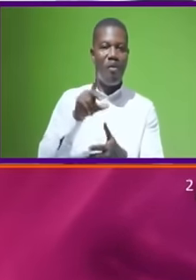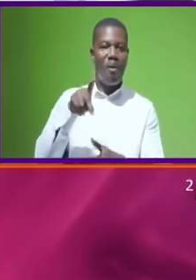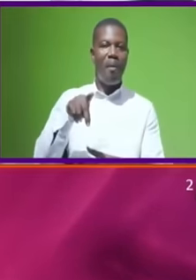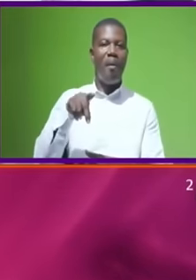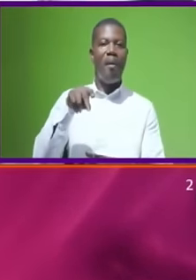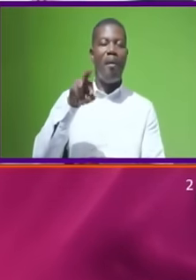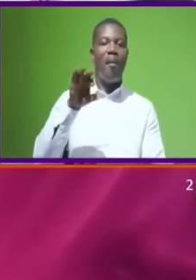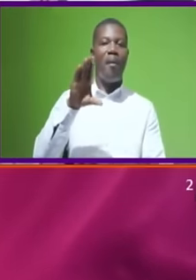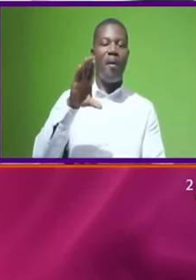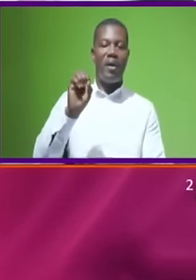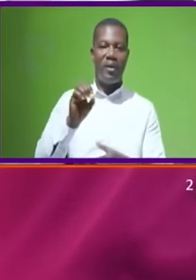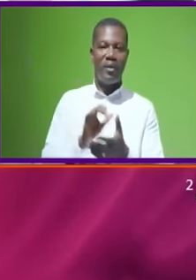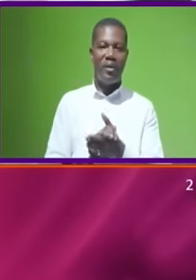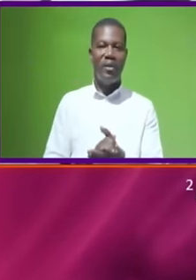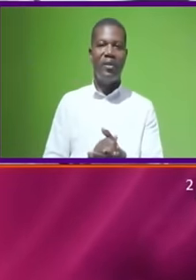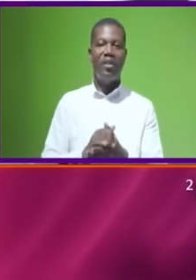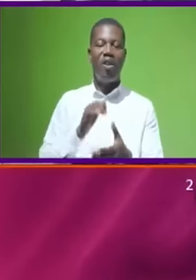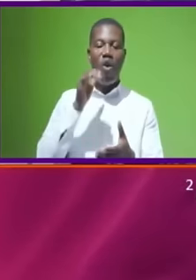His wife.